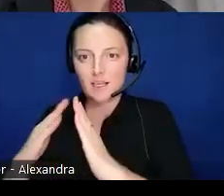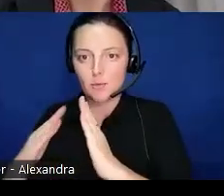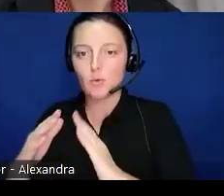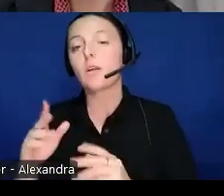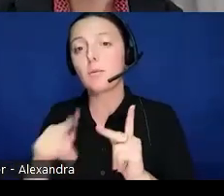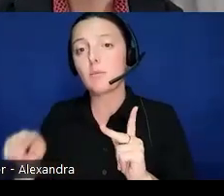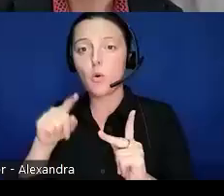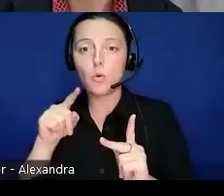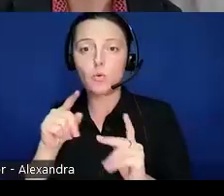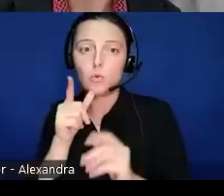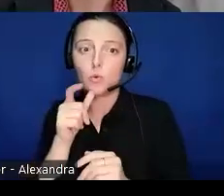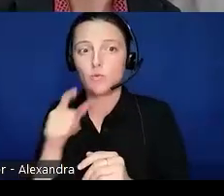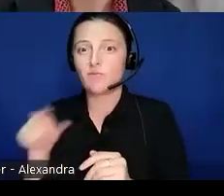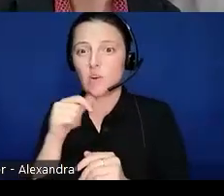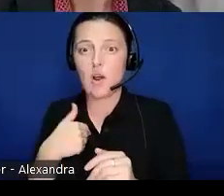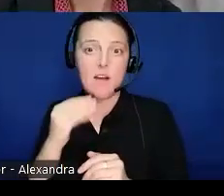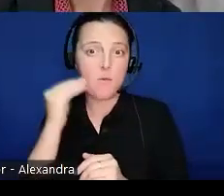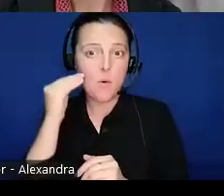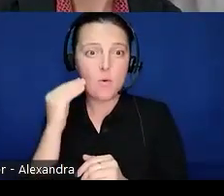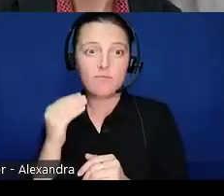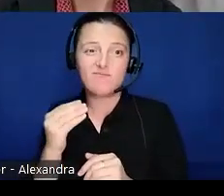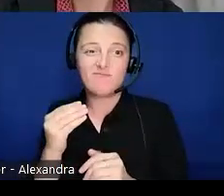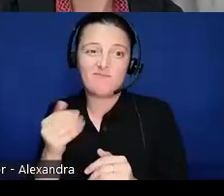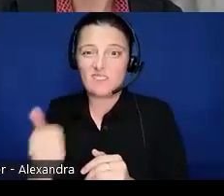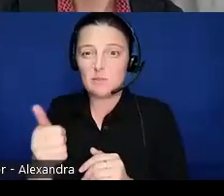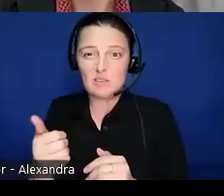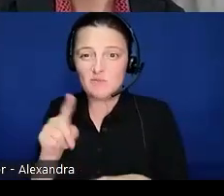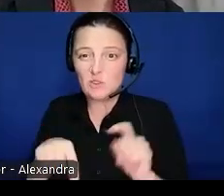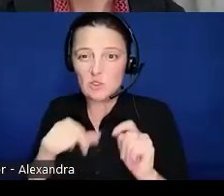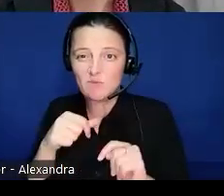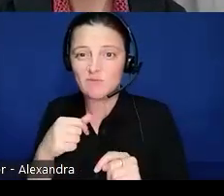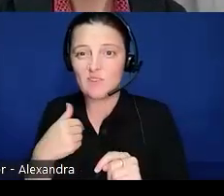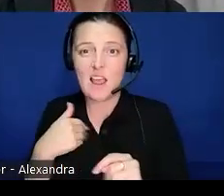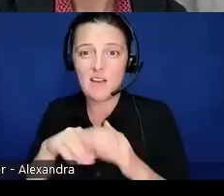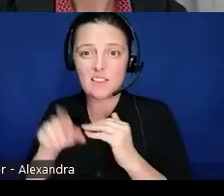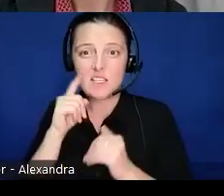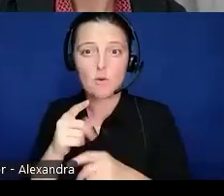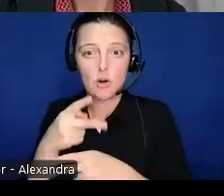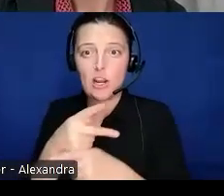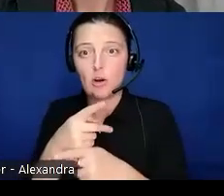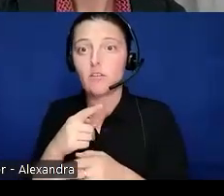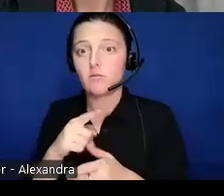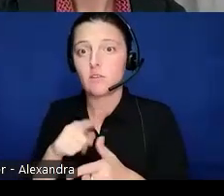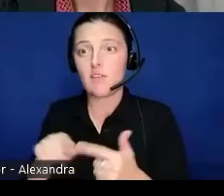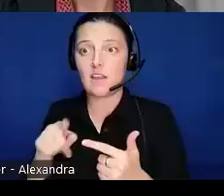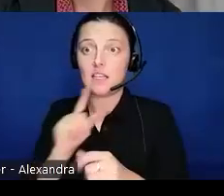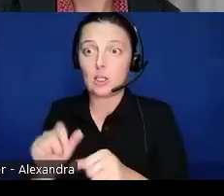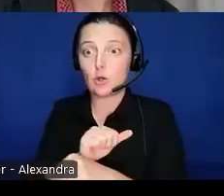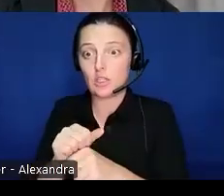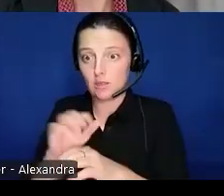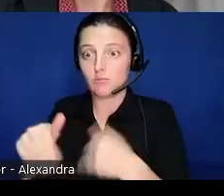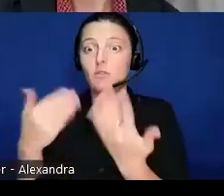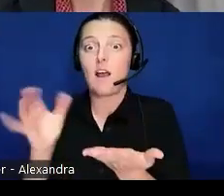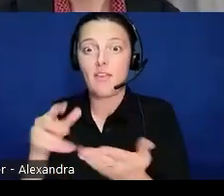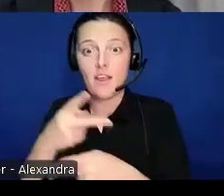otherwise have access to care on their own, and literally delivering that care on the streets. And street psychiatry, in